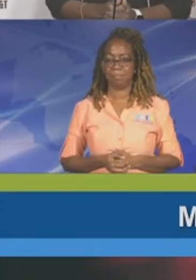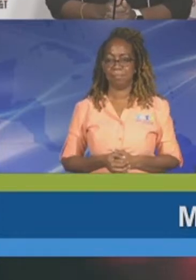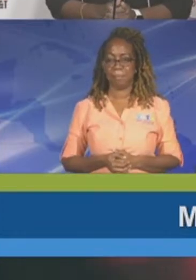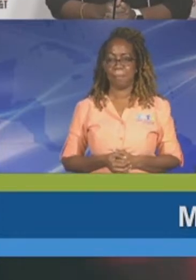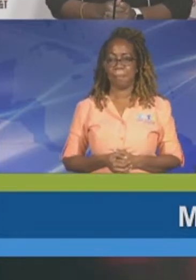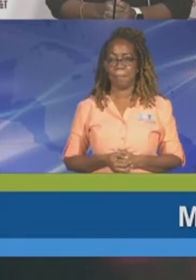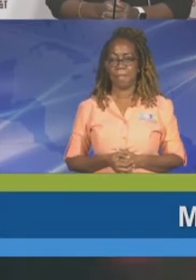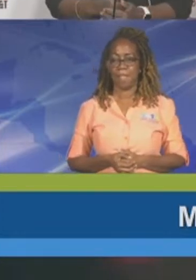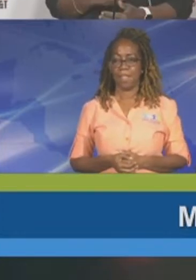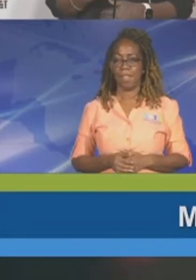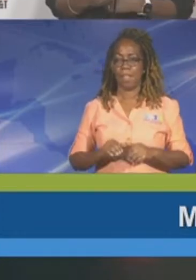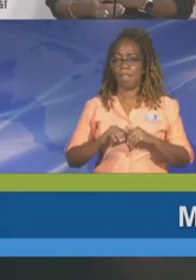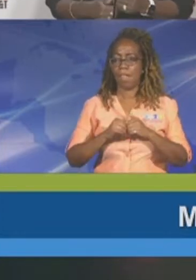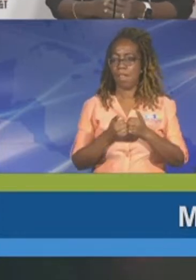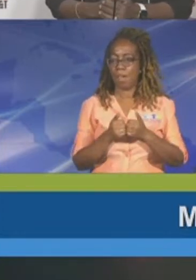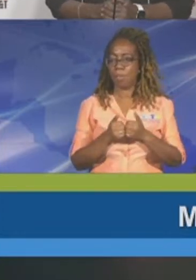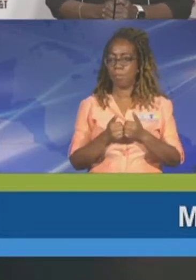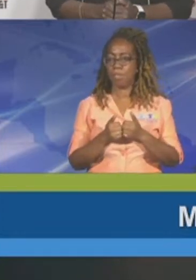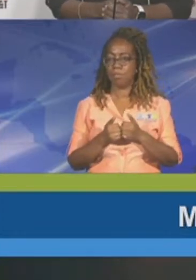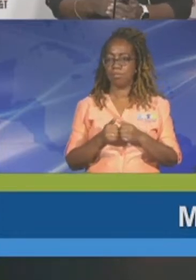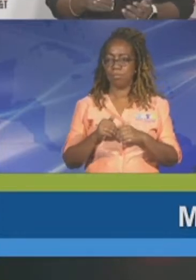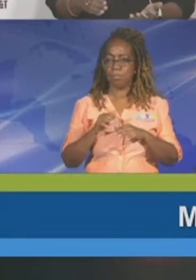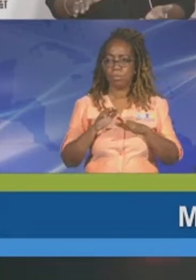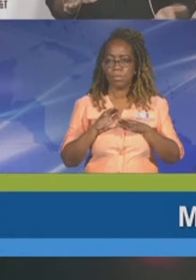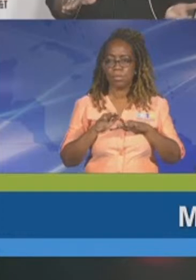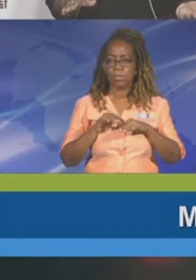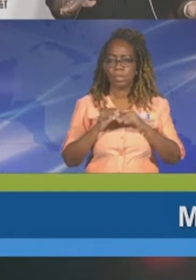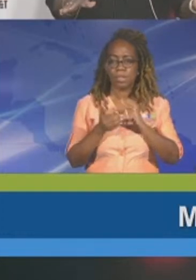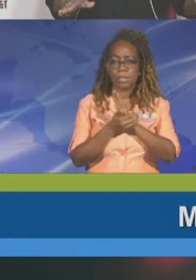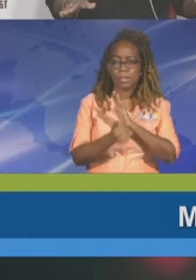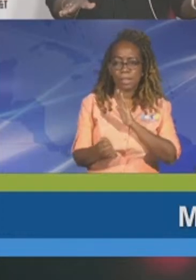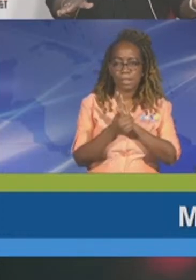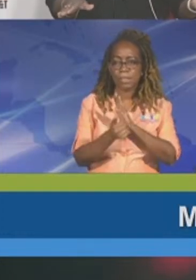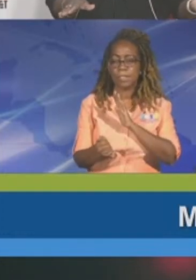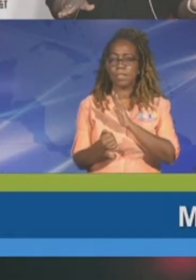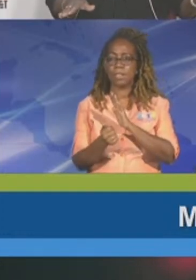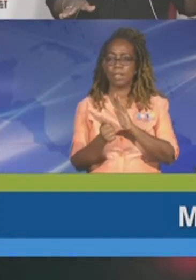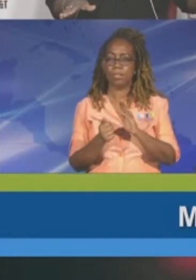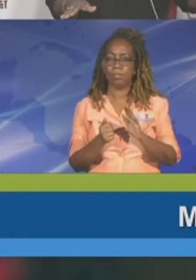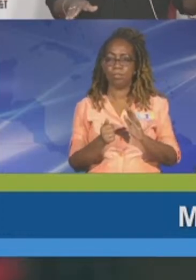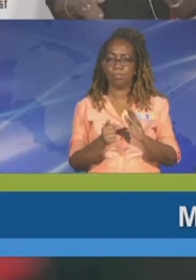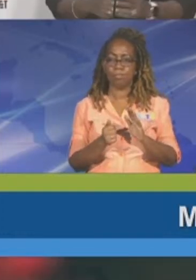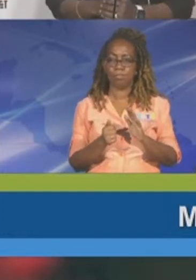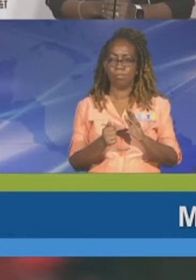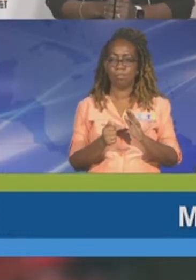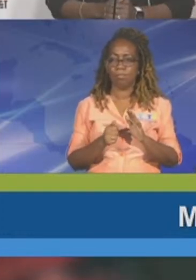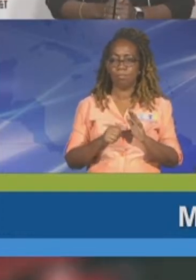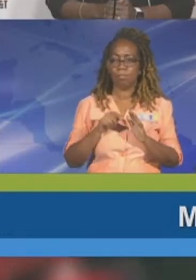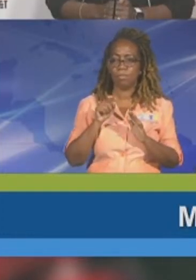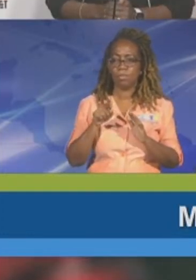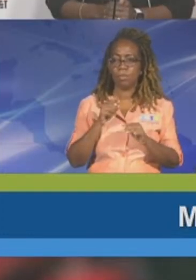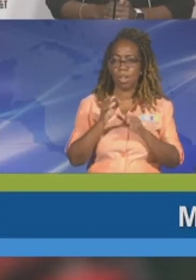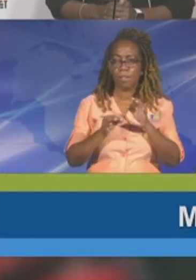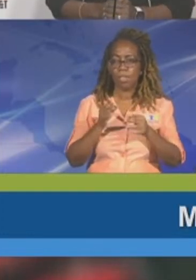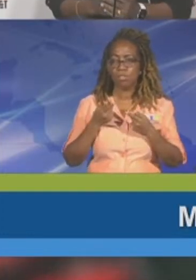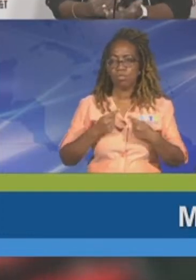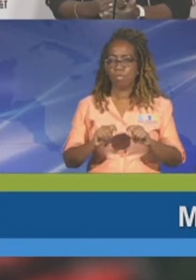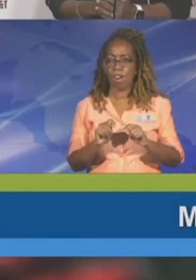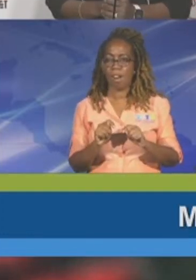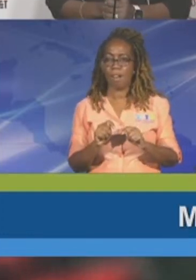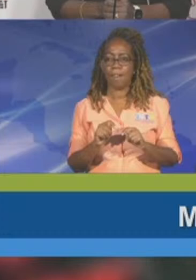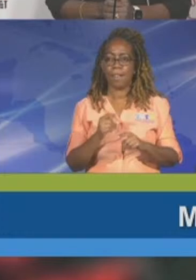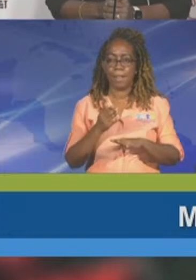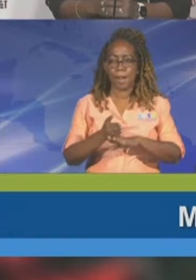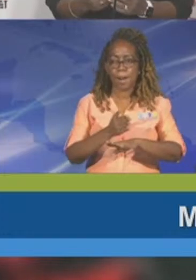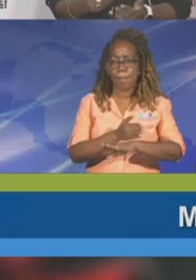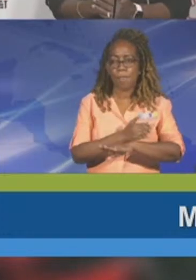very important thing. As we build our coping skills, that side of the seesaw starts to go up.